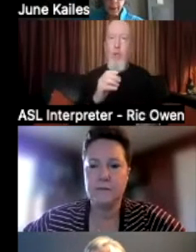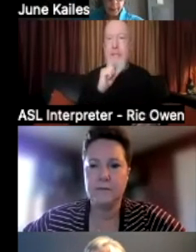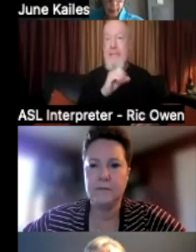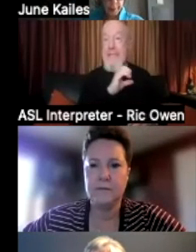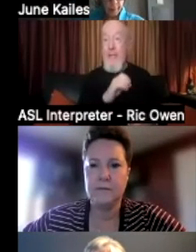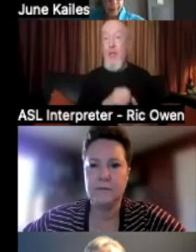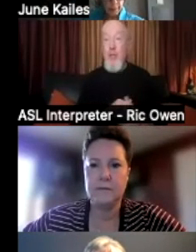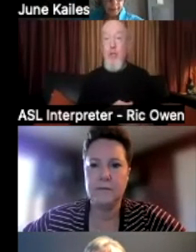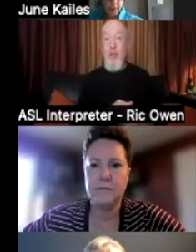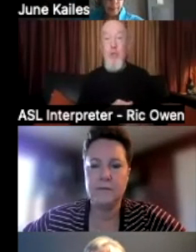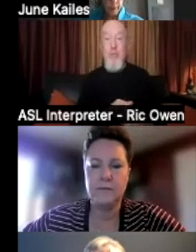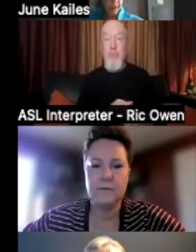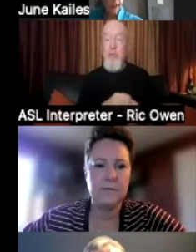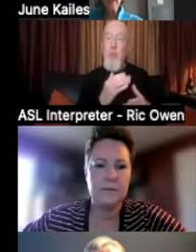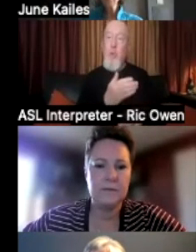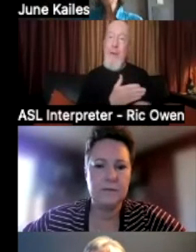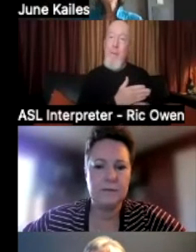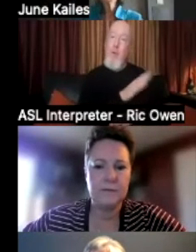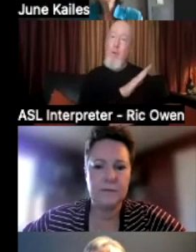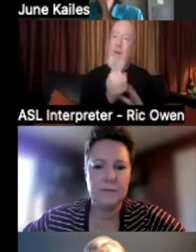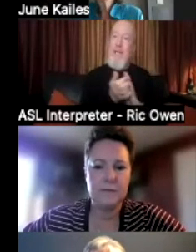senior online skill building.